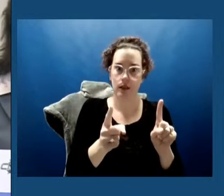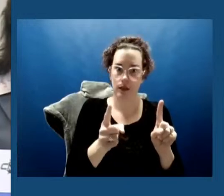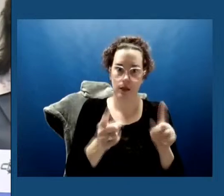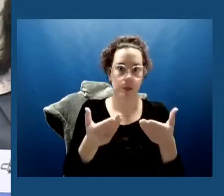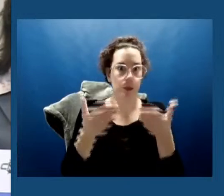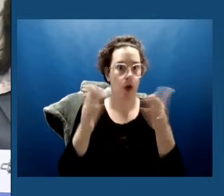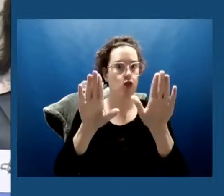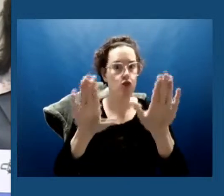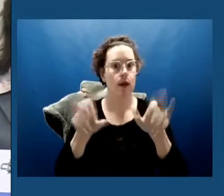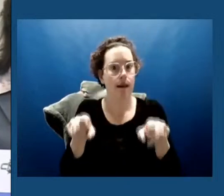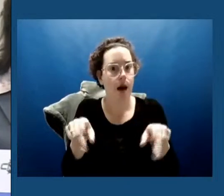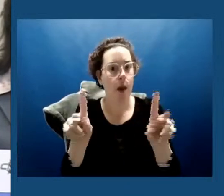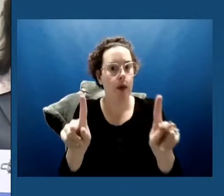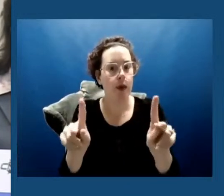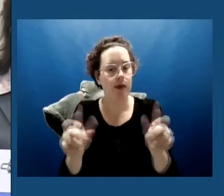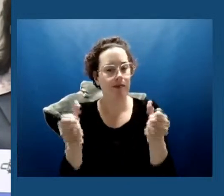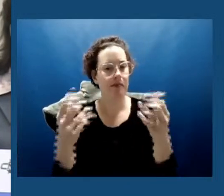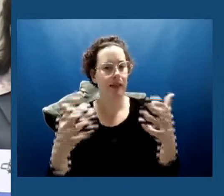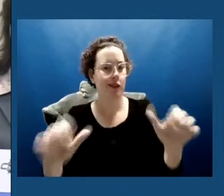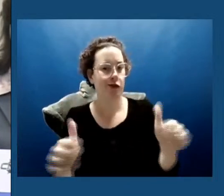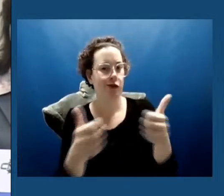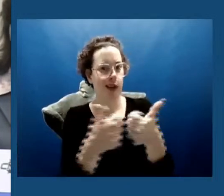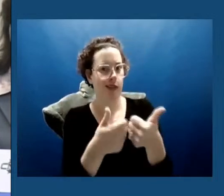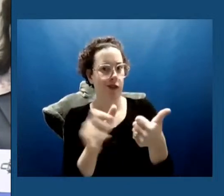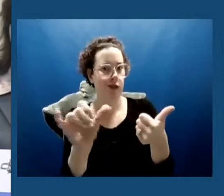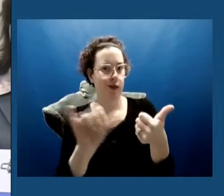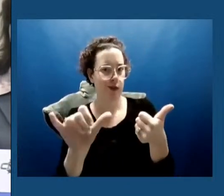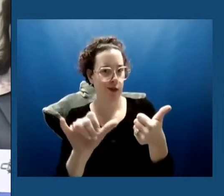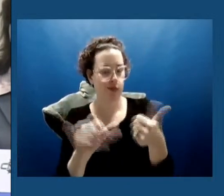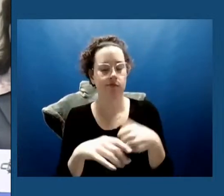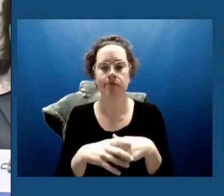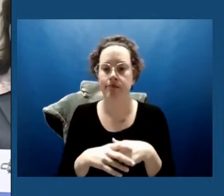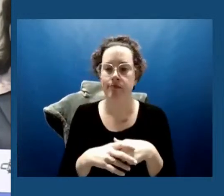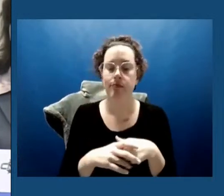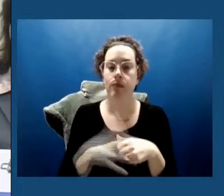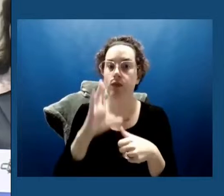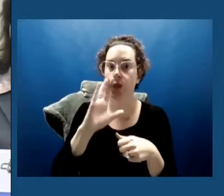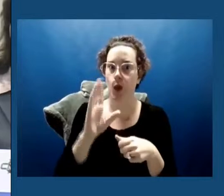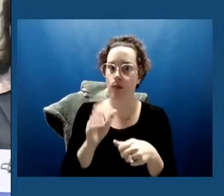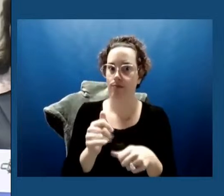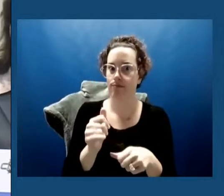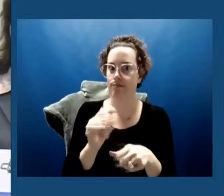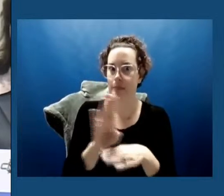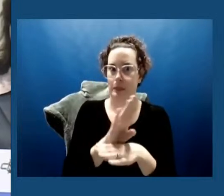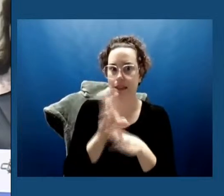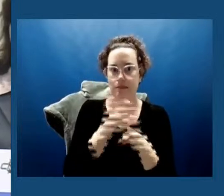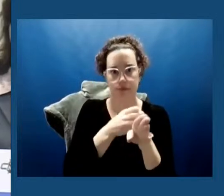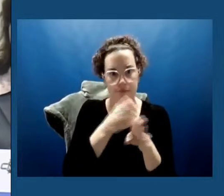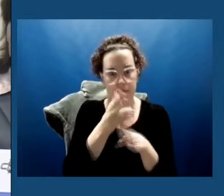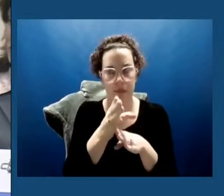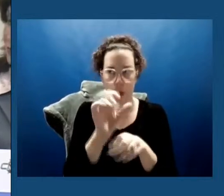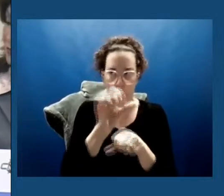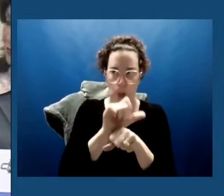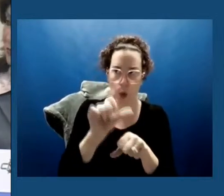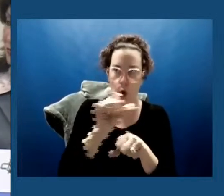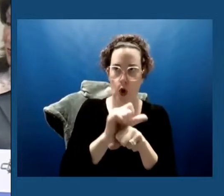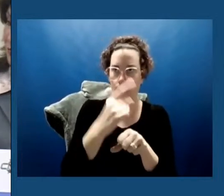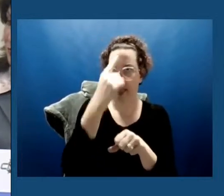but some great challenges. And continuing to, in the private sector, continuing to work and think the way we